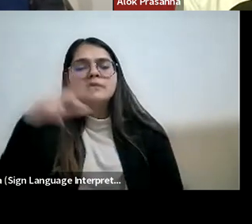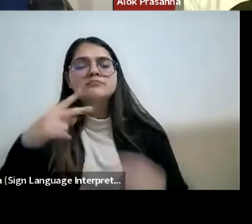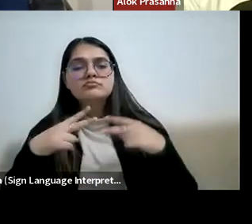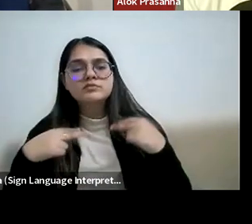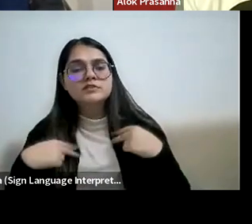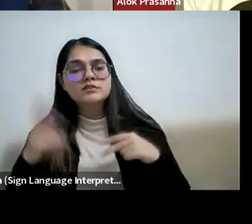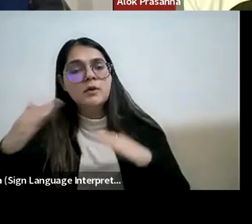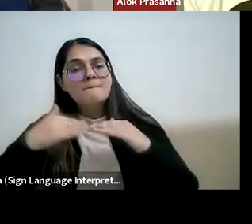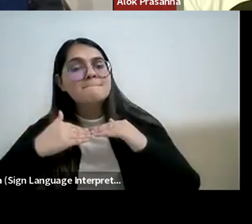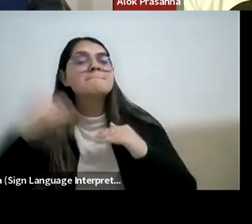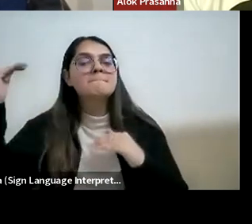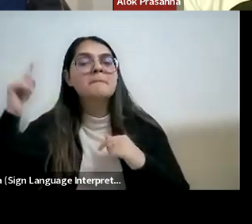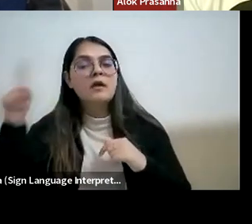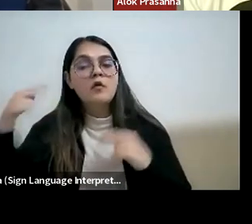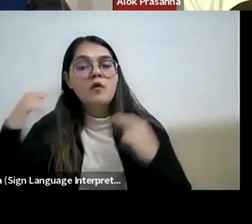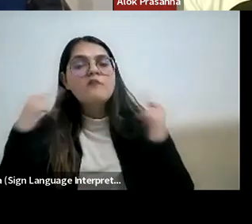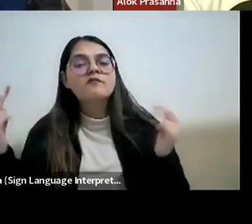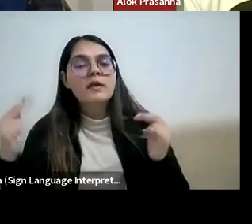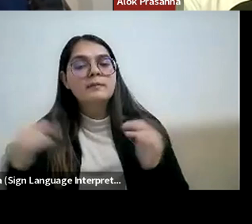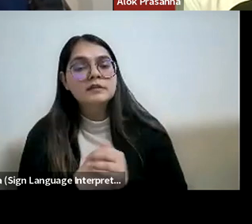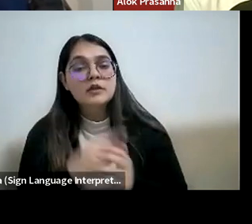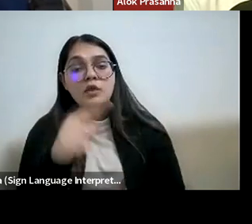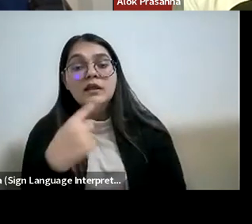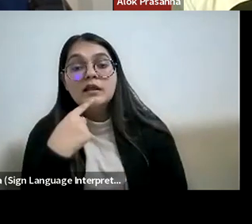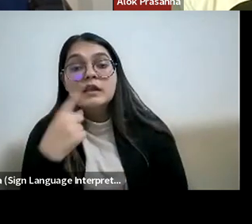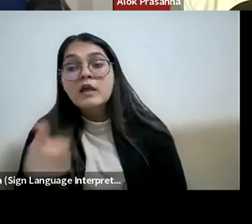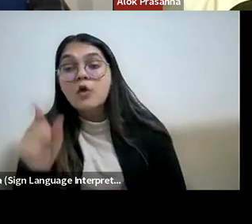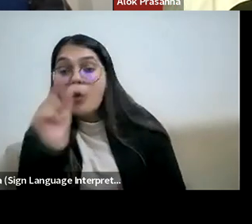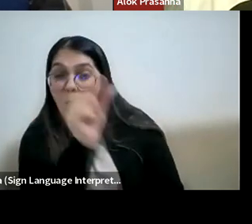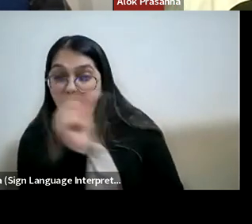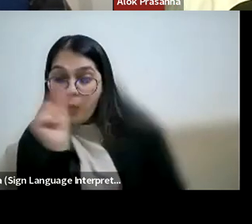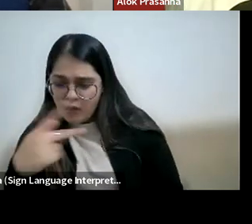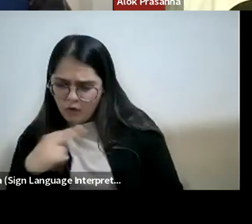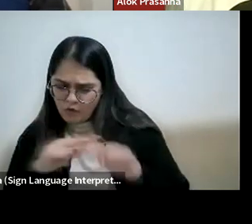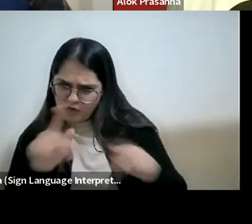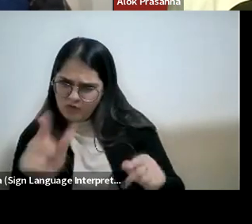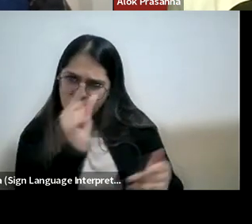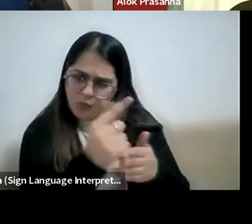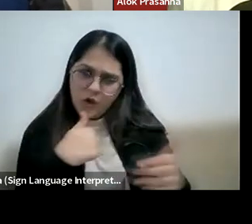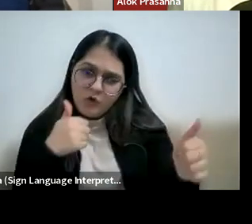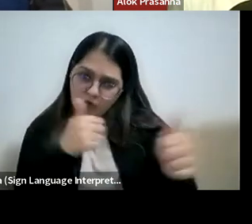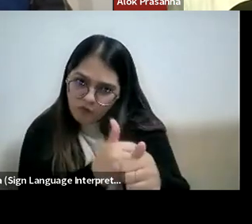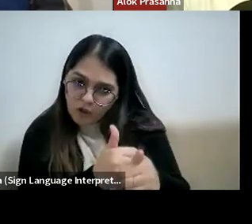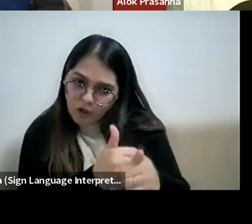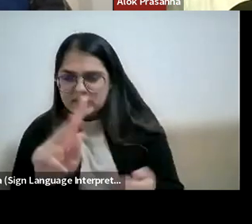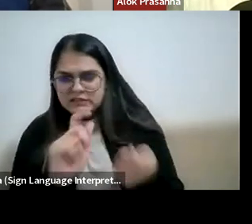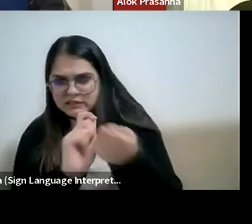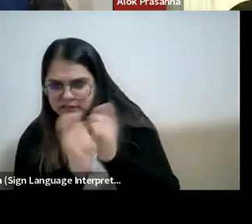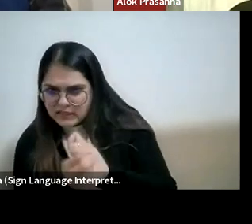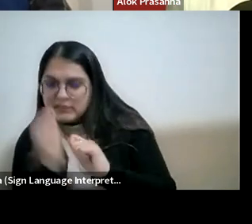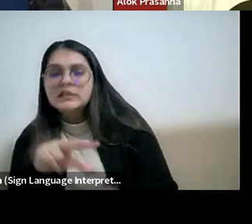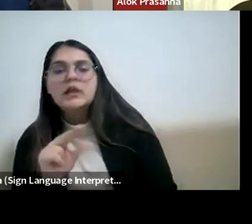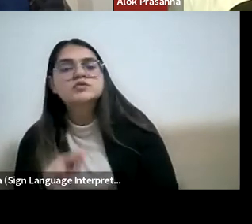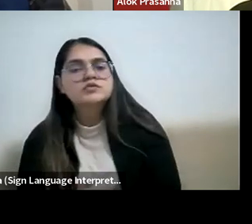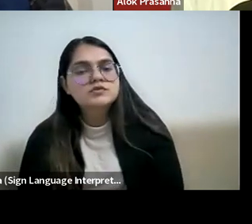an originalist, that you have to stick to the exact text of the Constitution and you cannot vary or deviate.